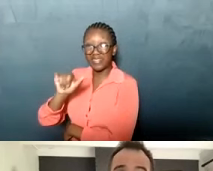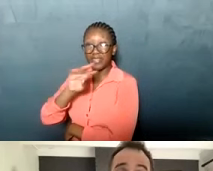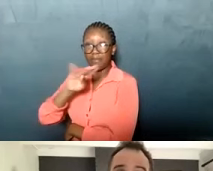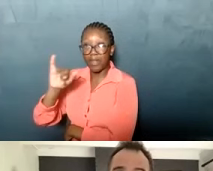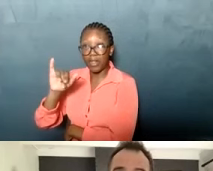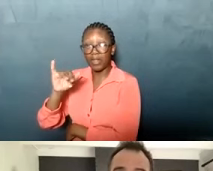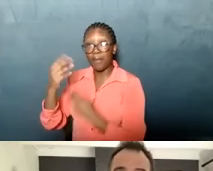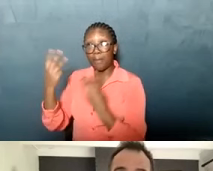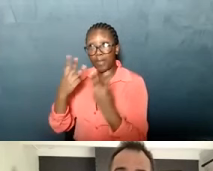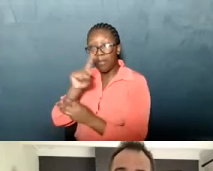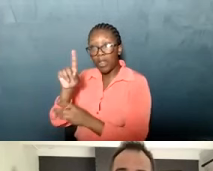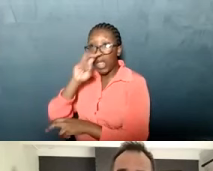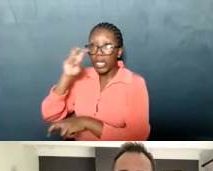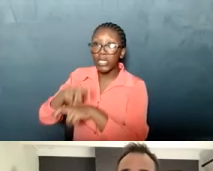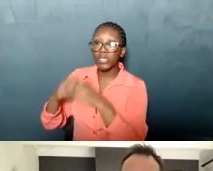require services.